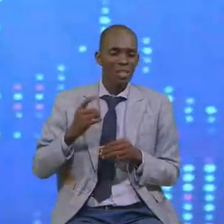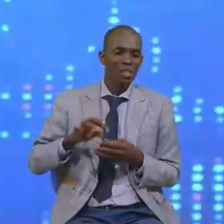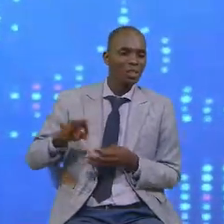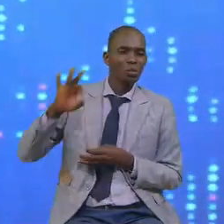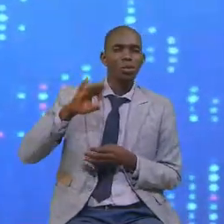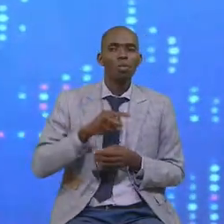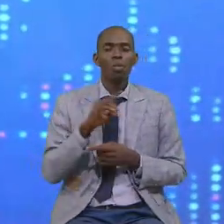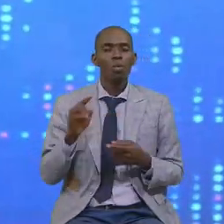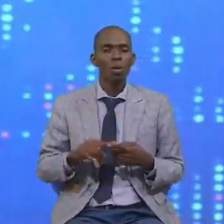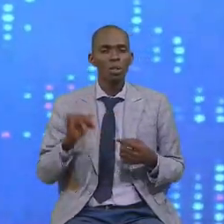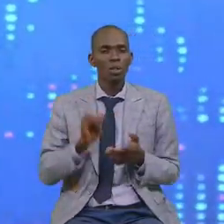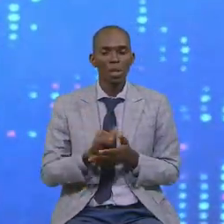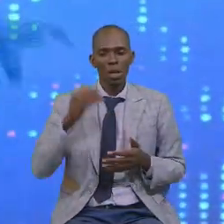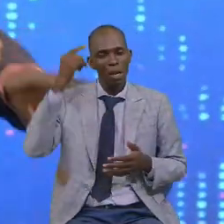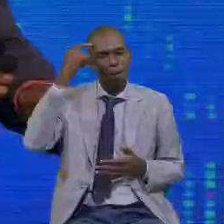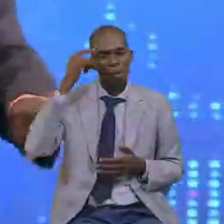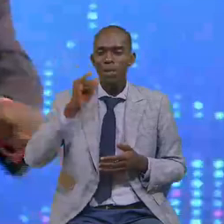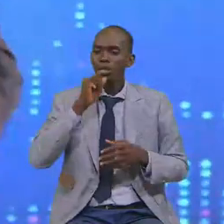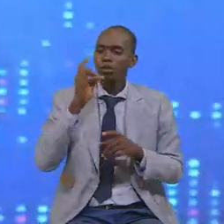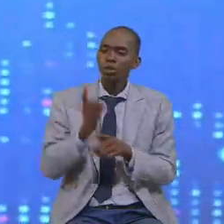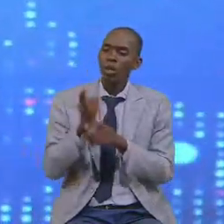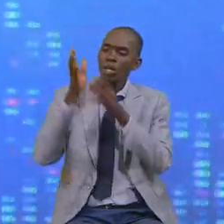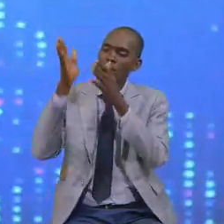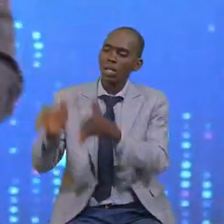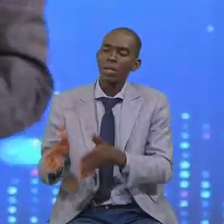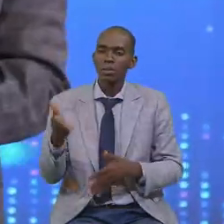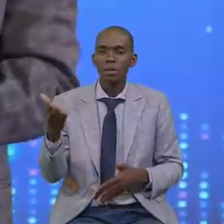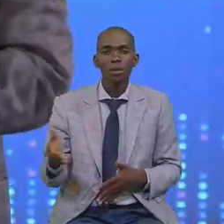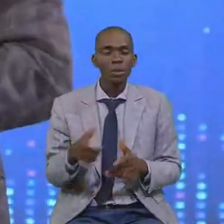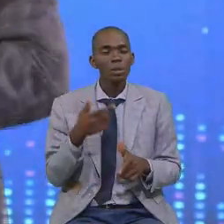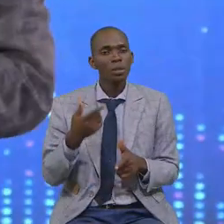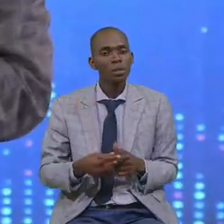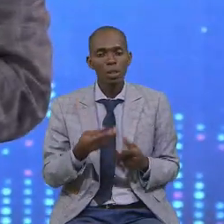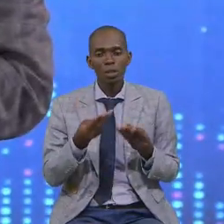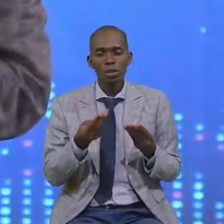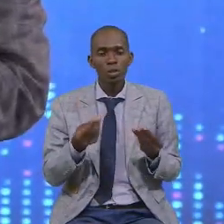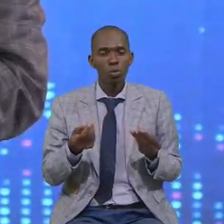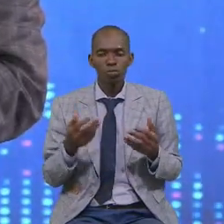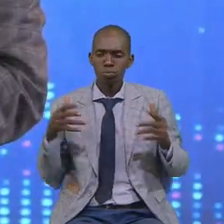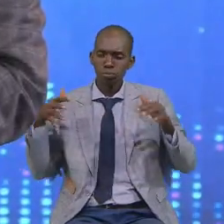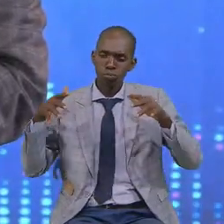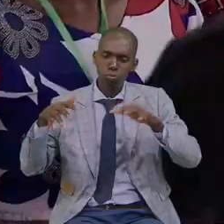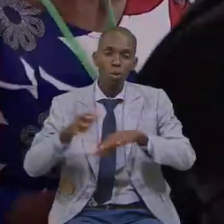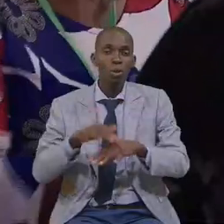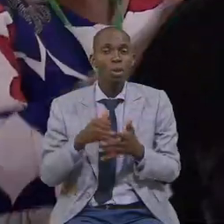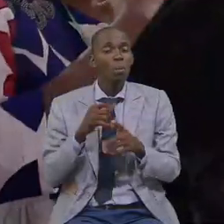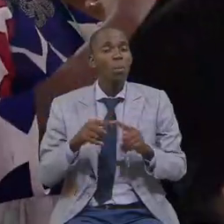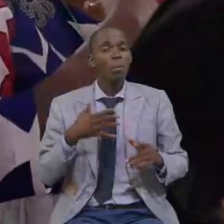lying fallow there, dust will gather on it. But my day has come.